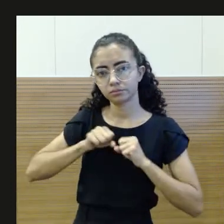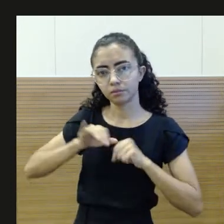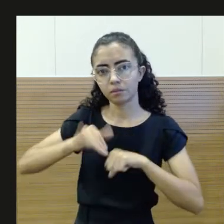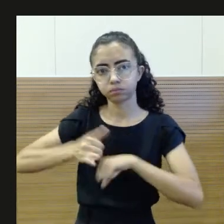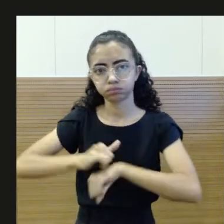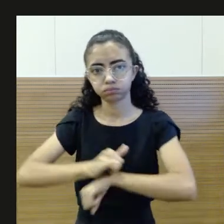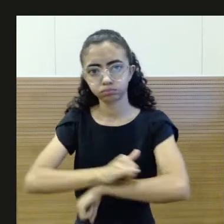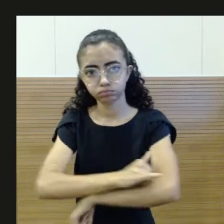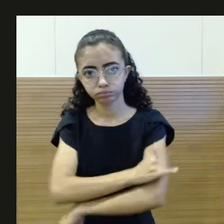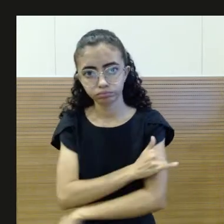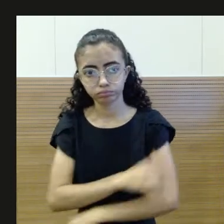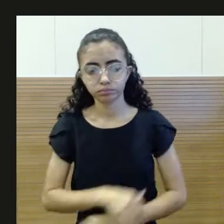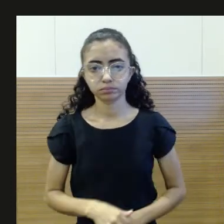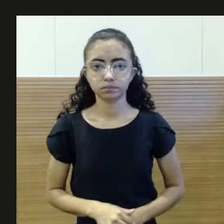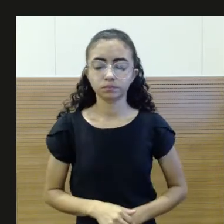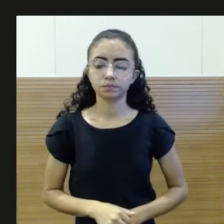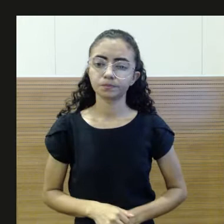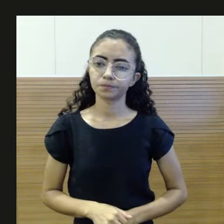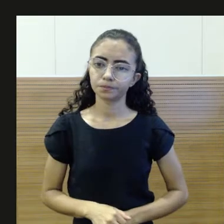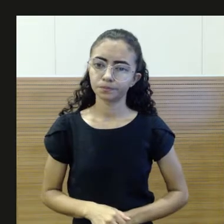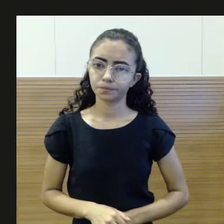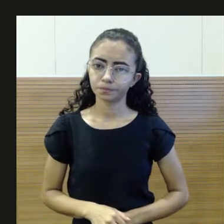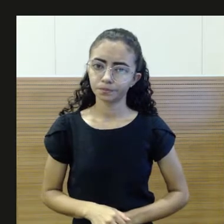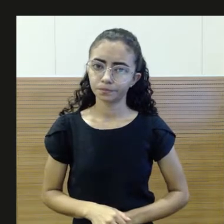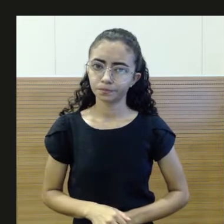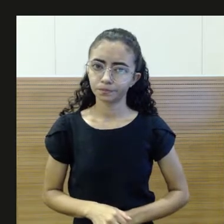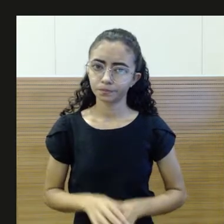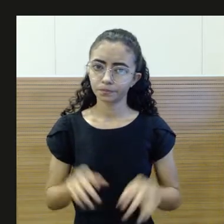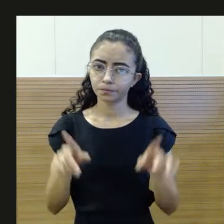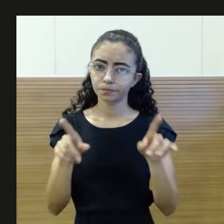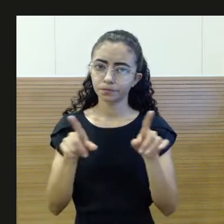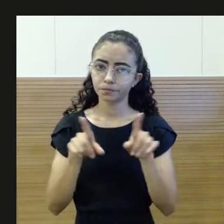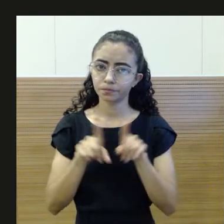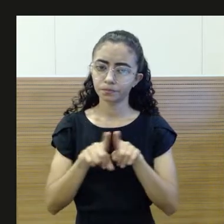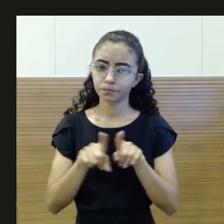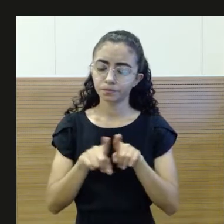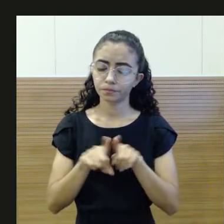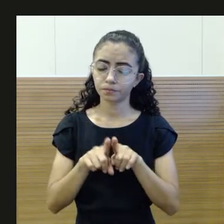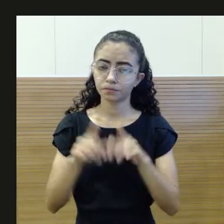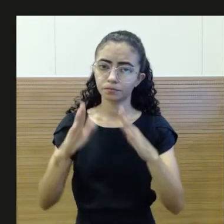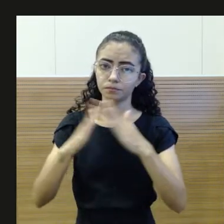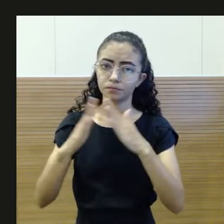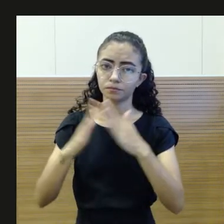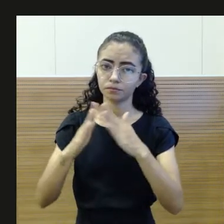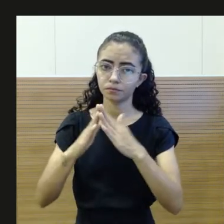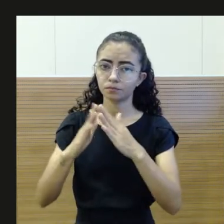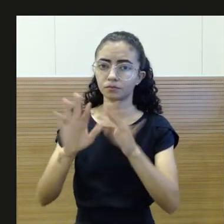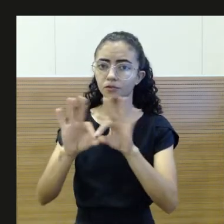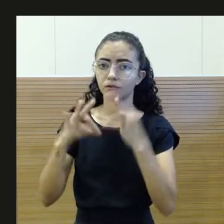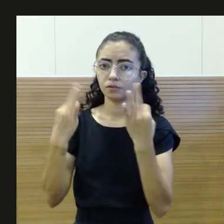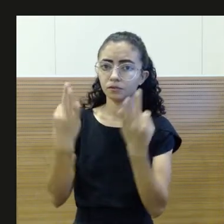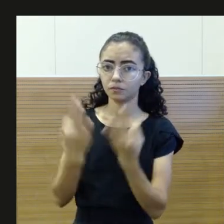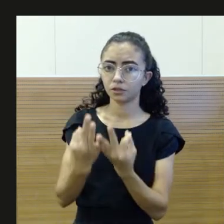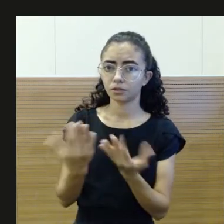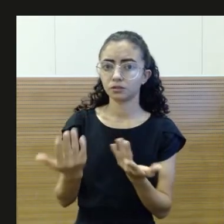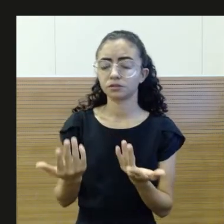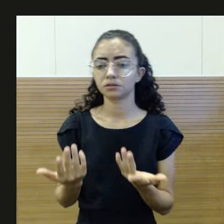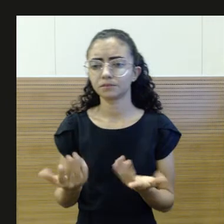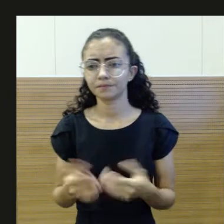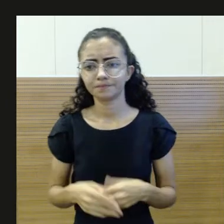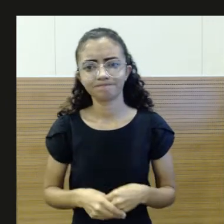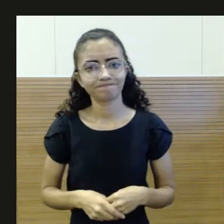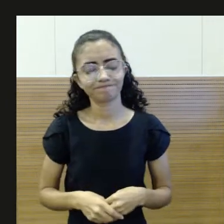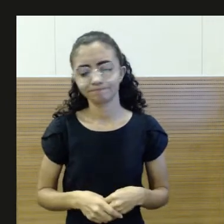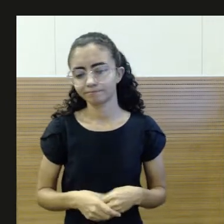lower income. In terms of adults, as we know in the region, the rate of